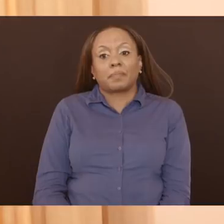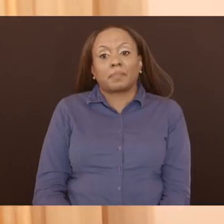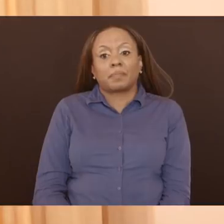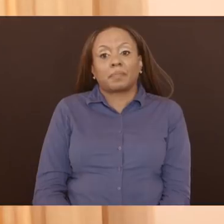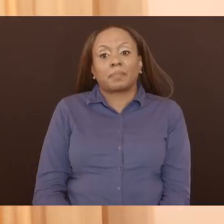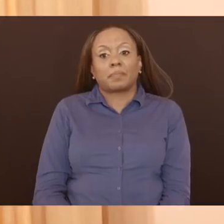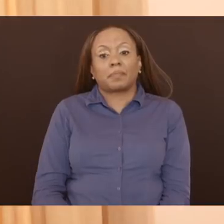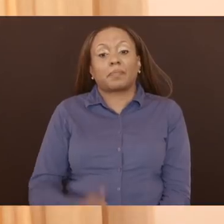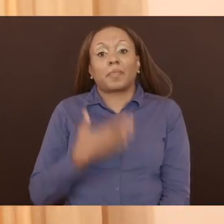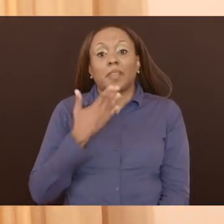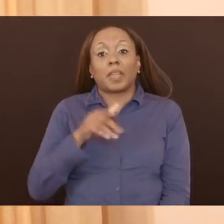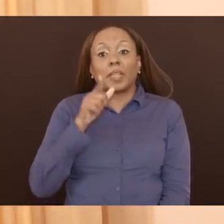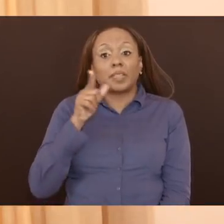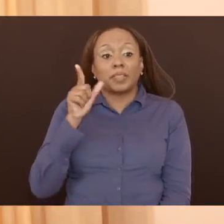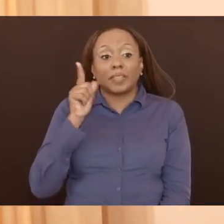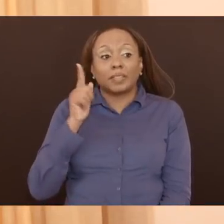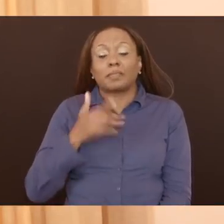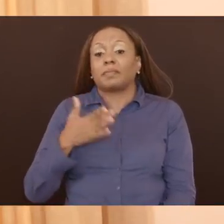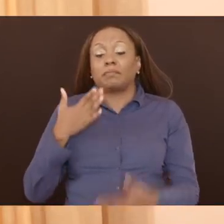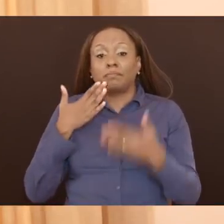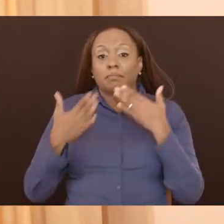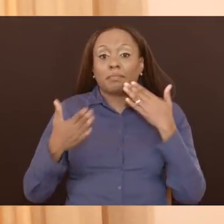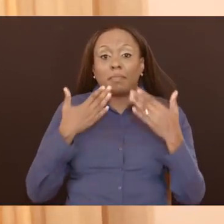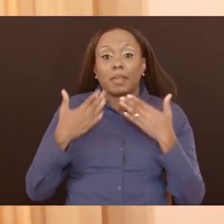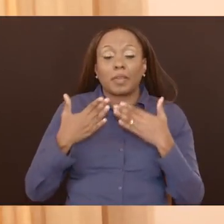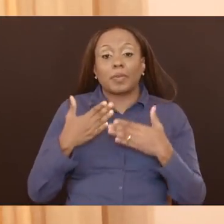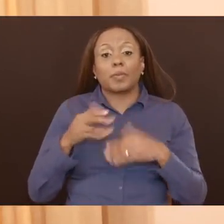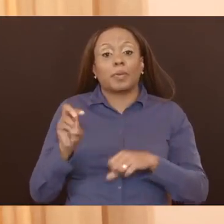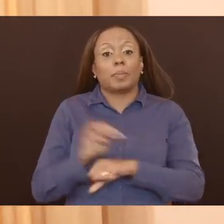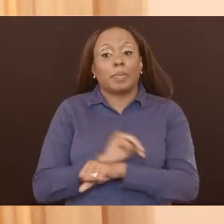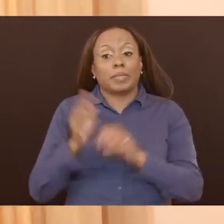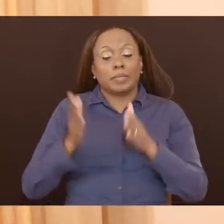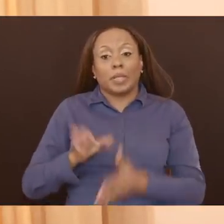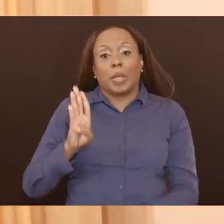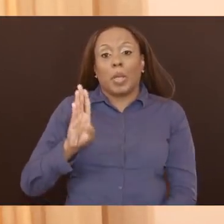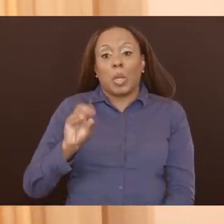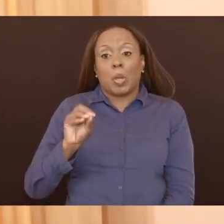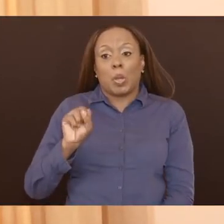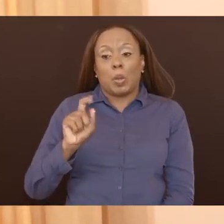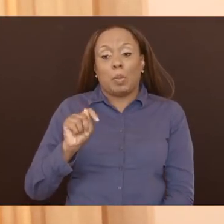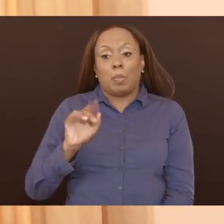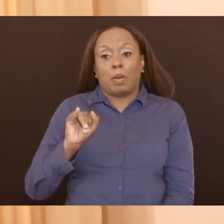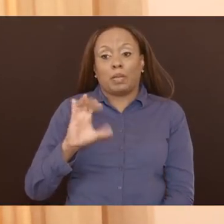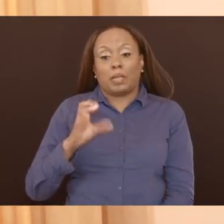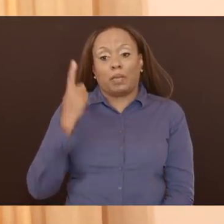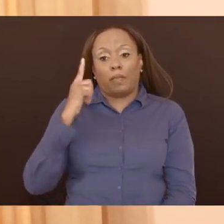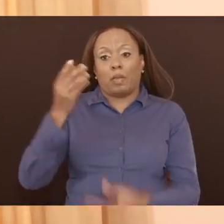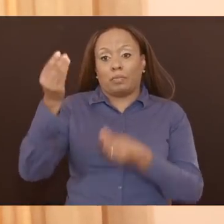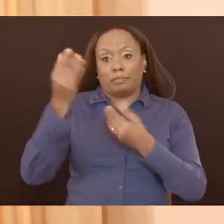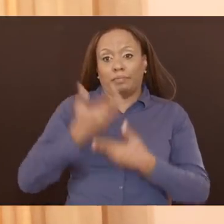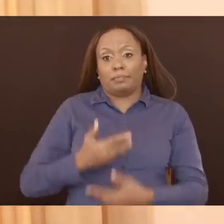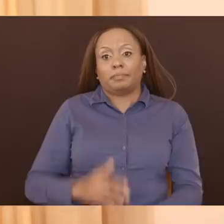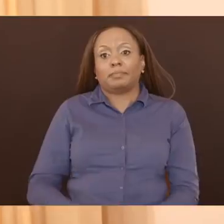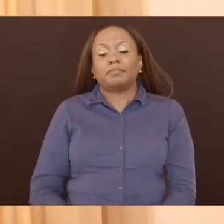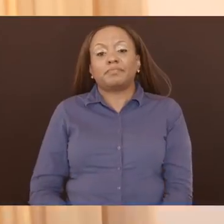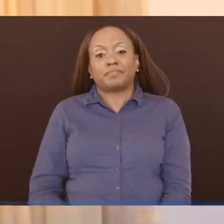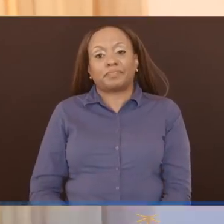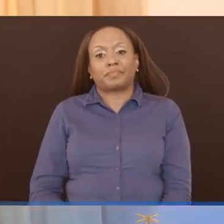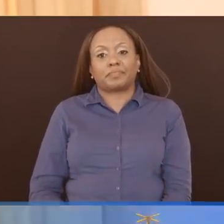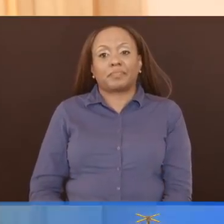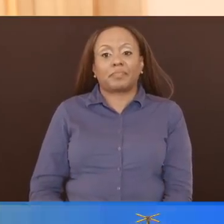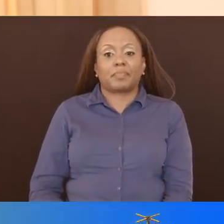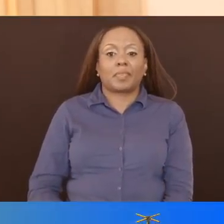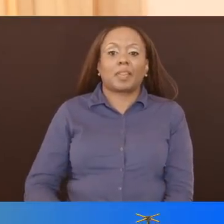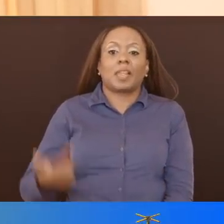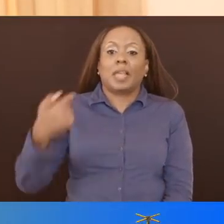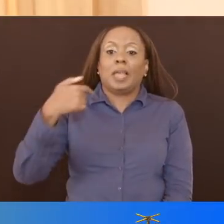Thank you very much, Minister Bostic, for bringing us and updating us on where we are. I've asked to speak to the nation today